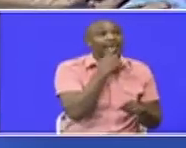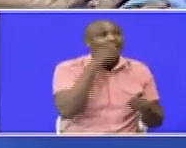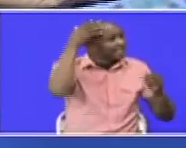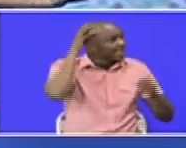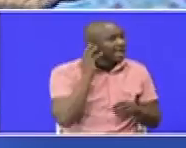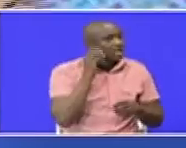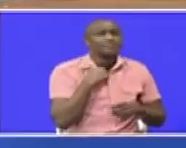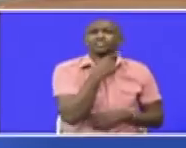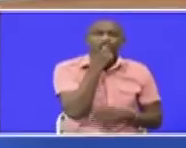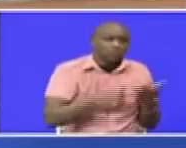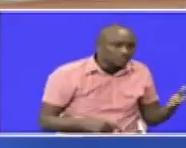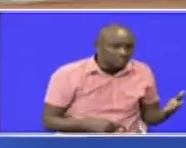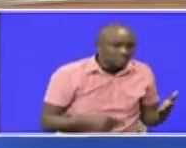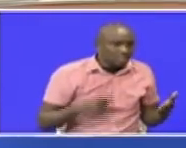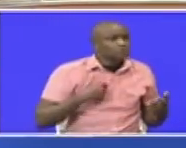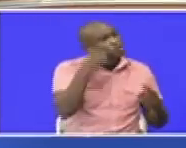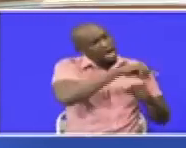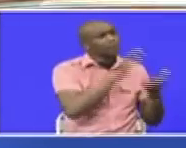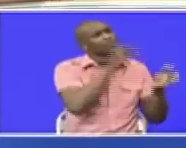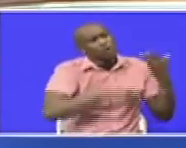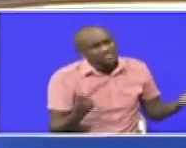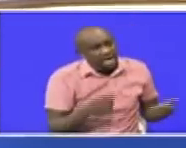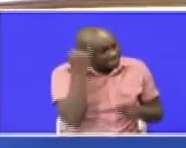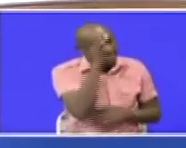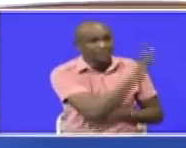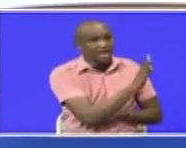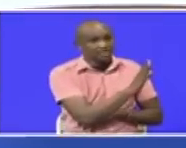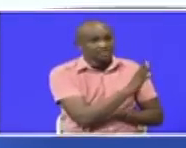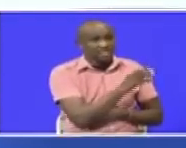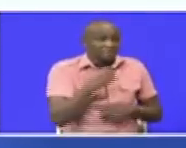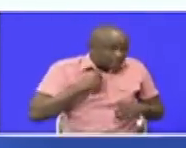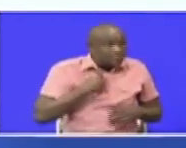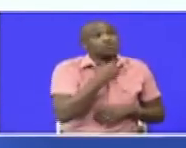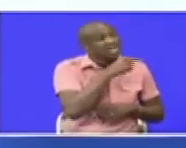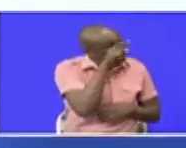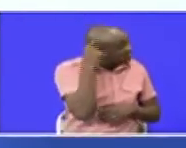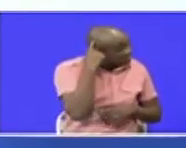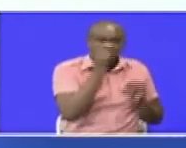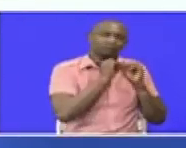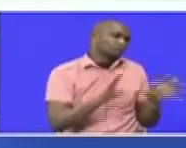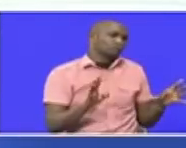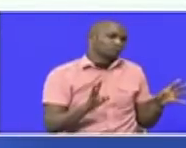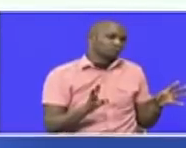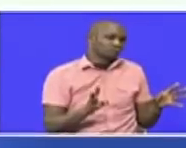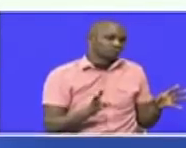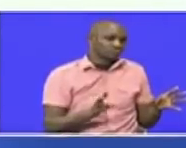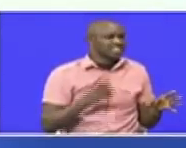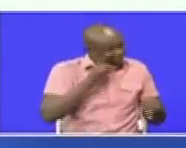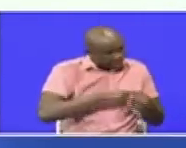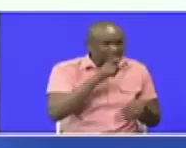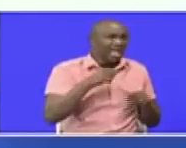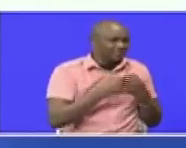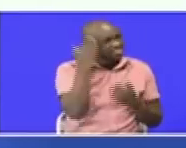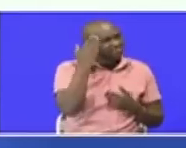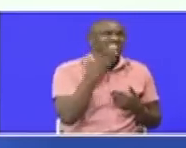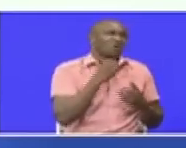I ended up. I just told them, "You just come with whatever hair you have, make my." So it wasn't house. By design. It was wasn't by, default. Design. It was by default. Okay. Yeah. And when I had it,